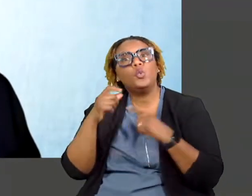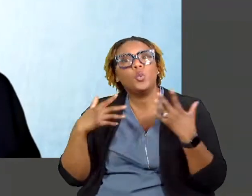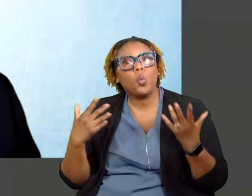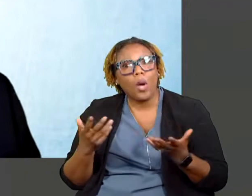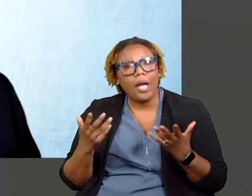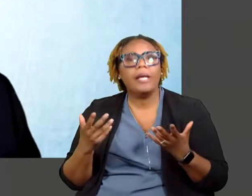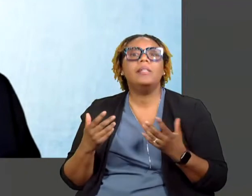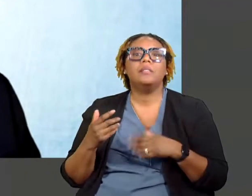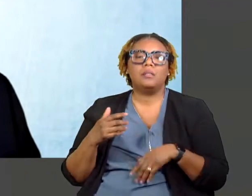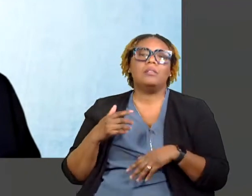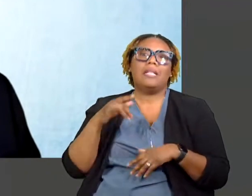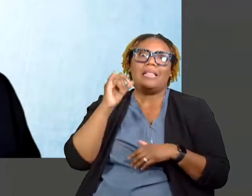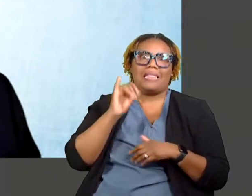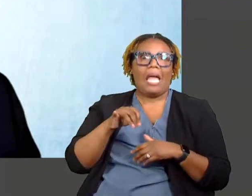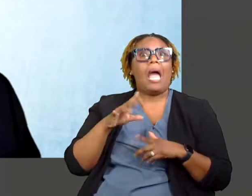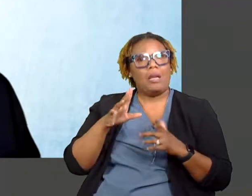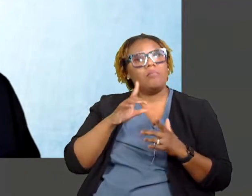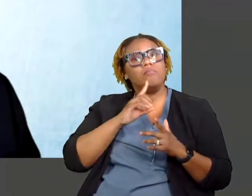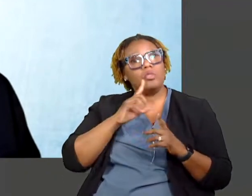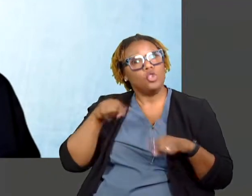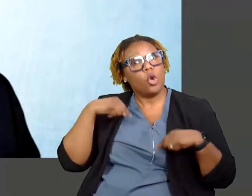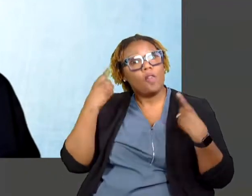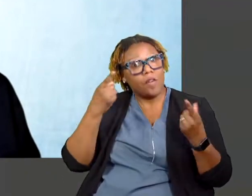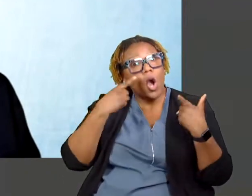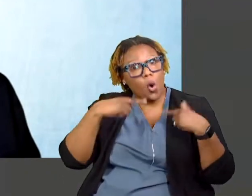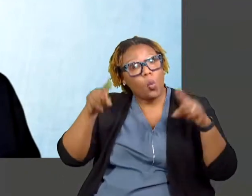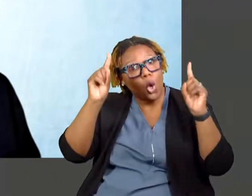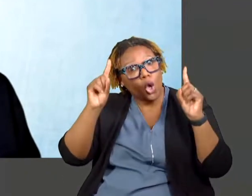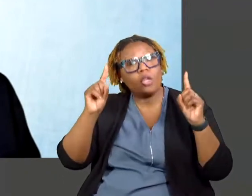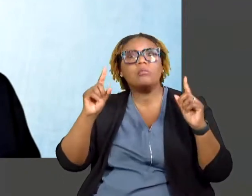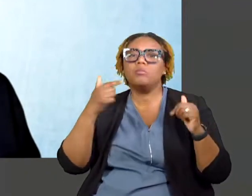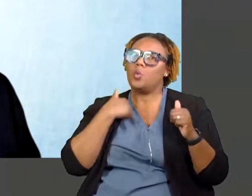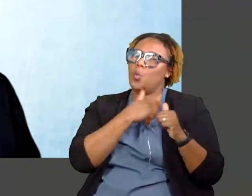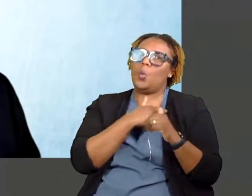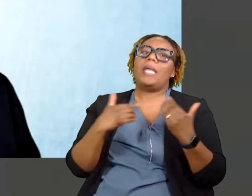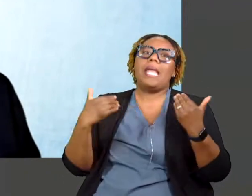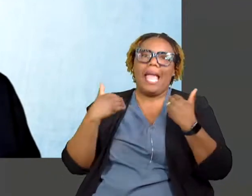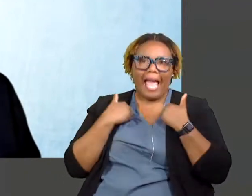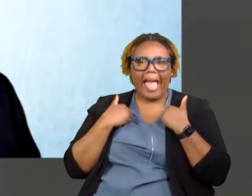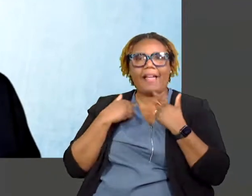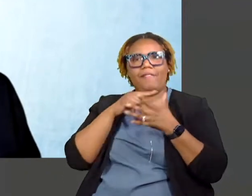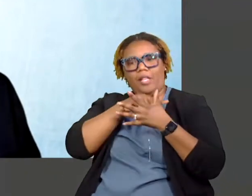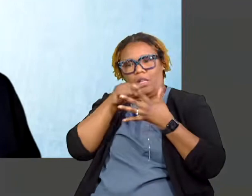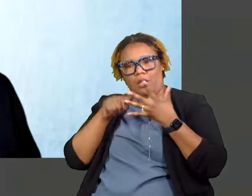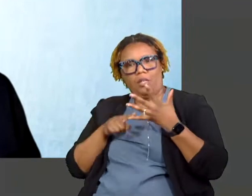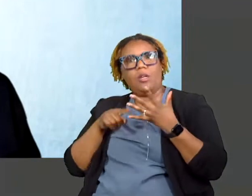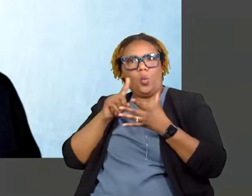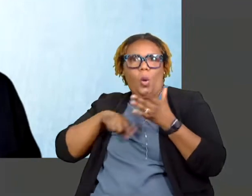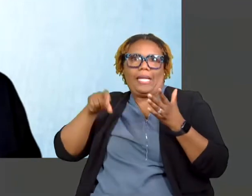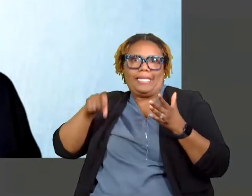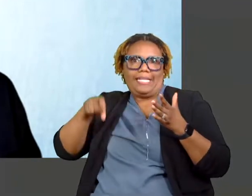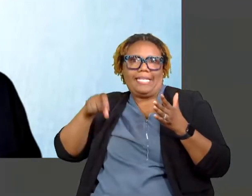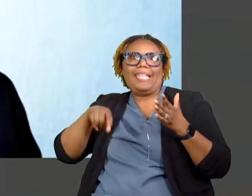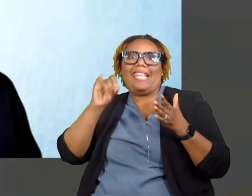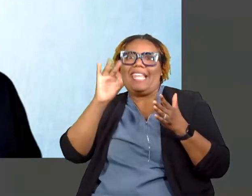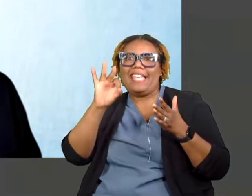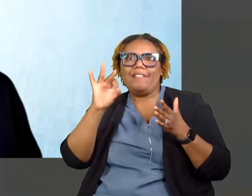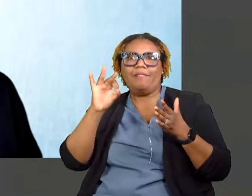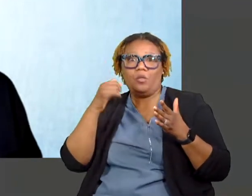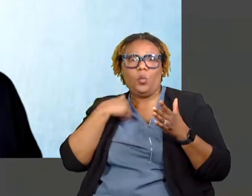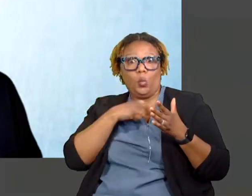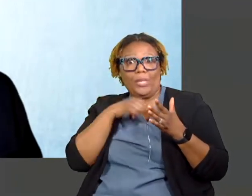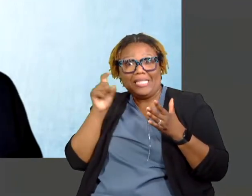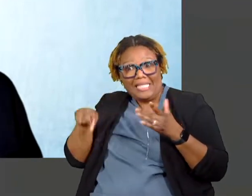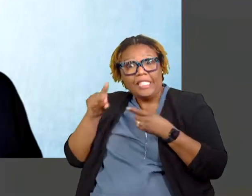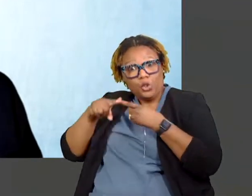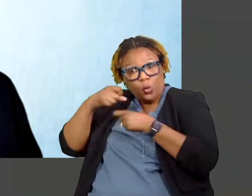has worked the way we hoped it would, and we do have an initial supply of the building blocks we would need if we needed to vaccine for the